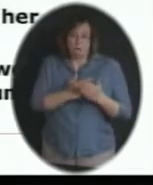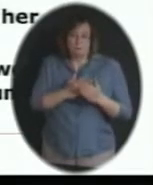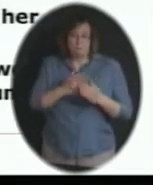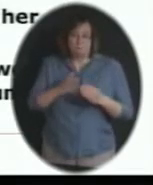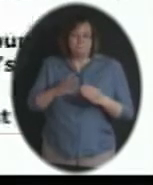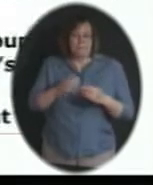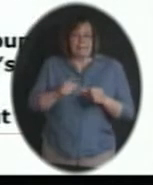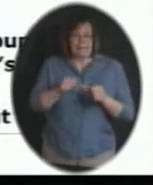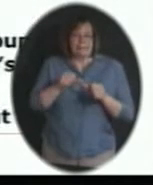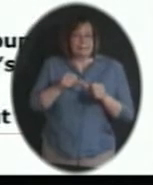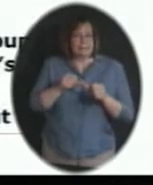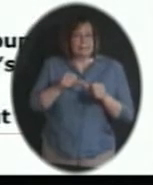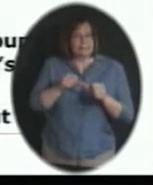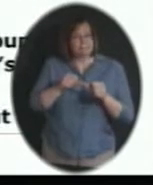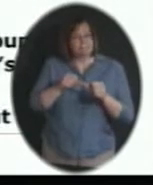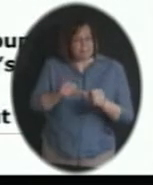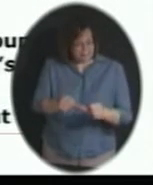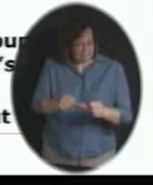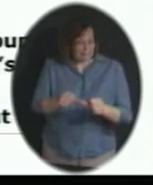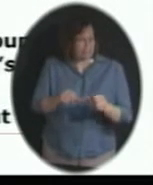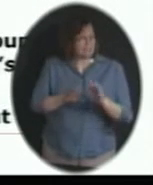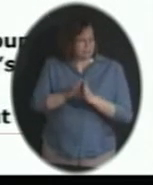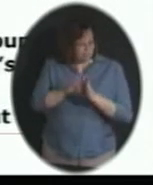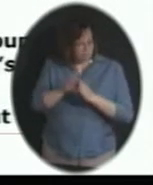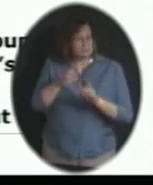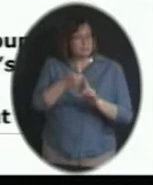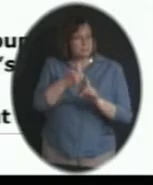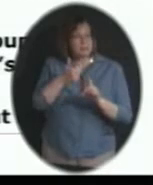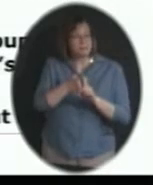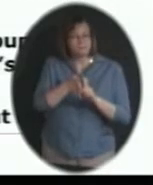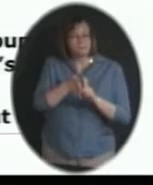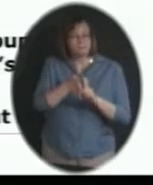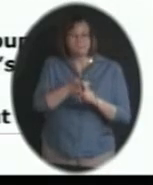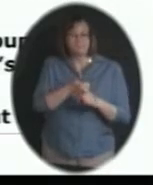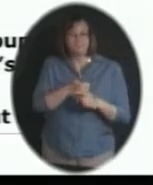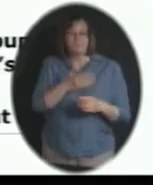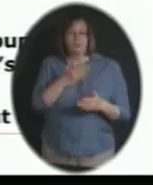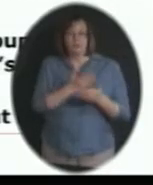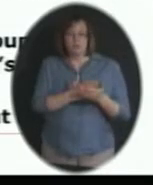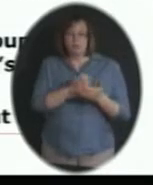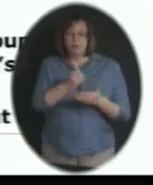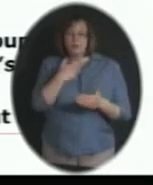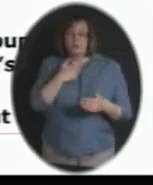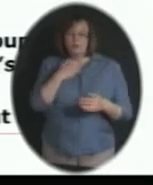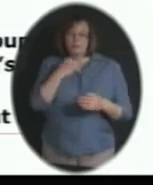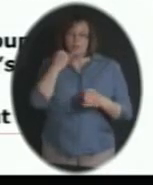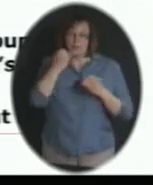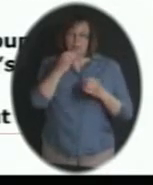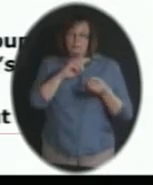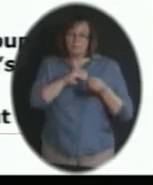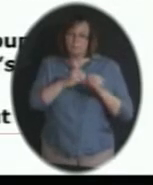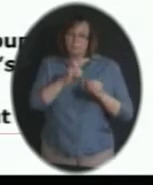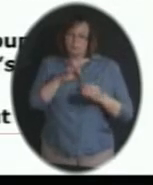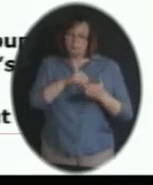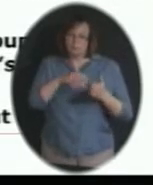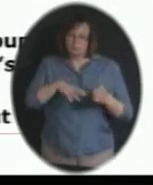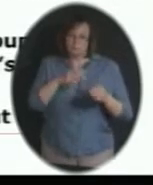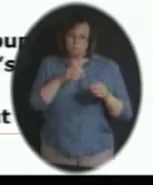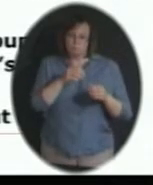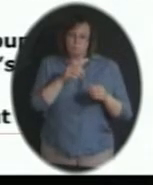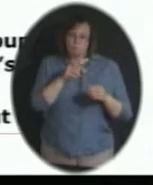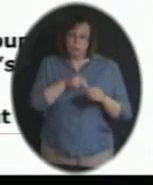themselves academically. A snapshot of our Avid enrollment, just so you have an idea of the number of students participating.